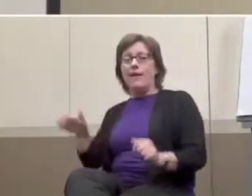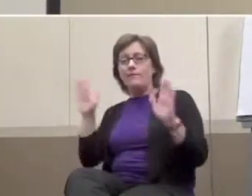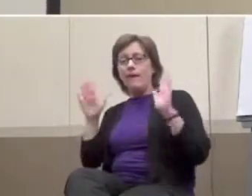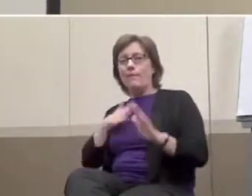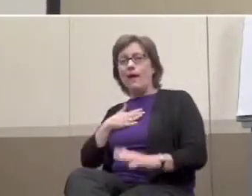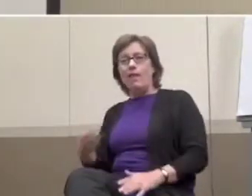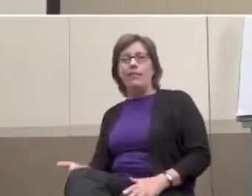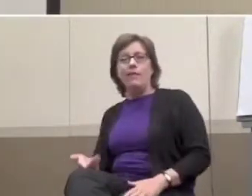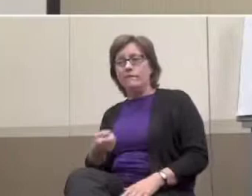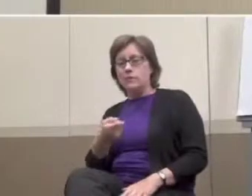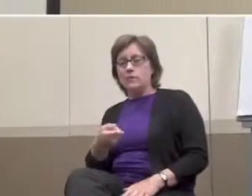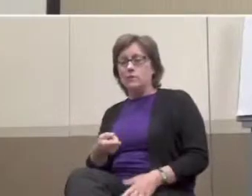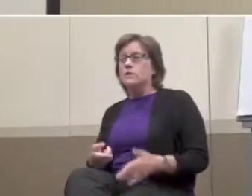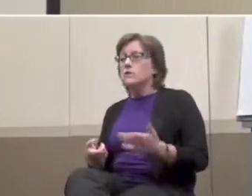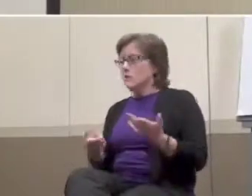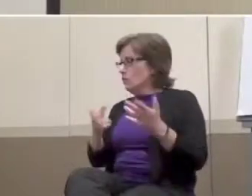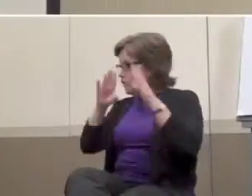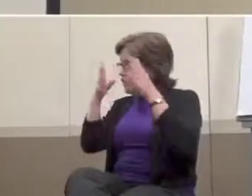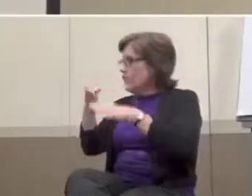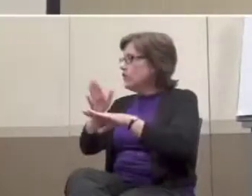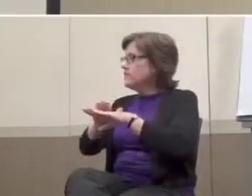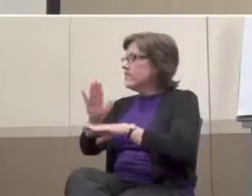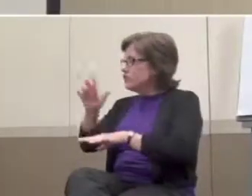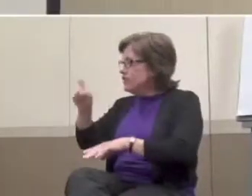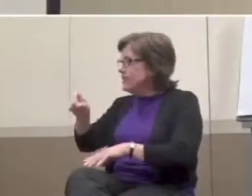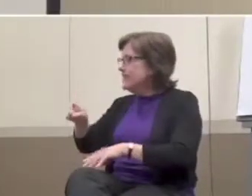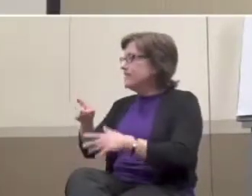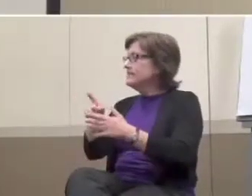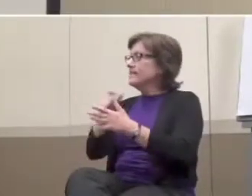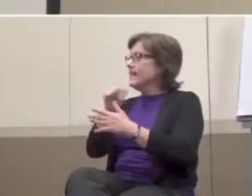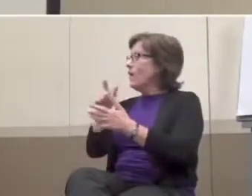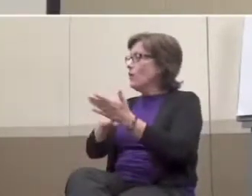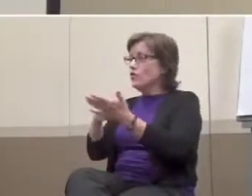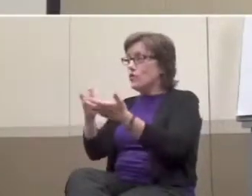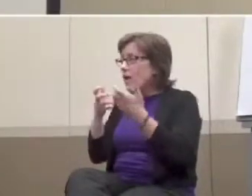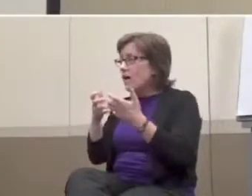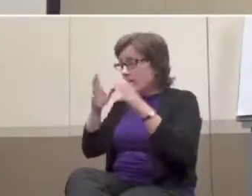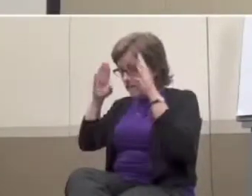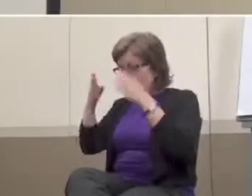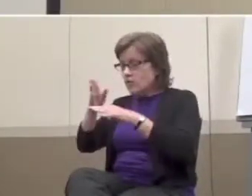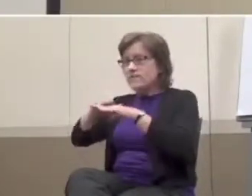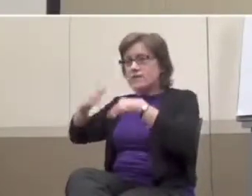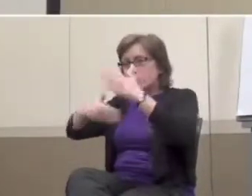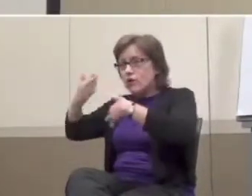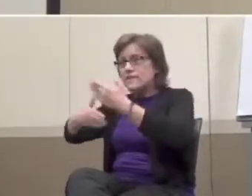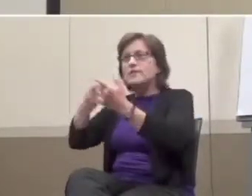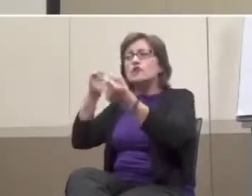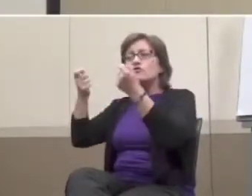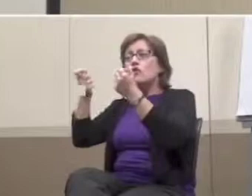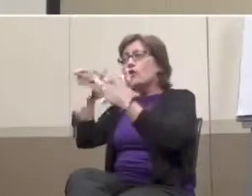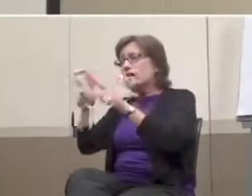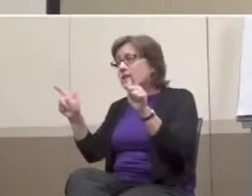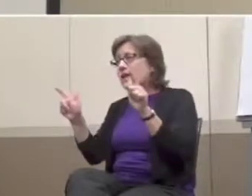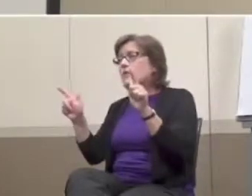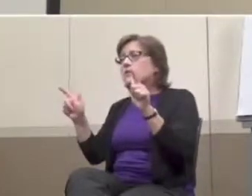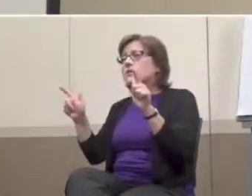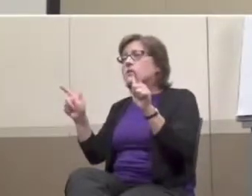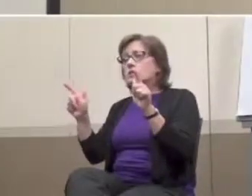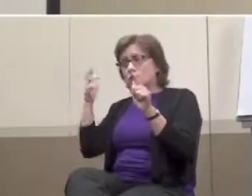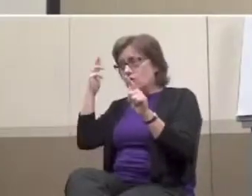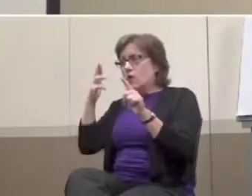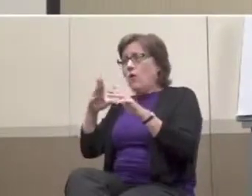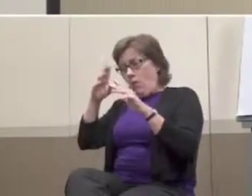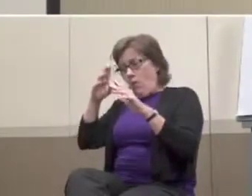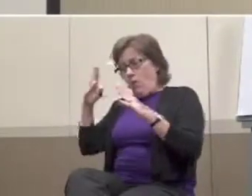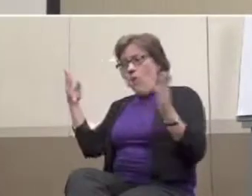on your needs, not your wants, focus in on the process, control your language, and you realize that there's an openness and